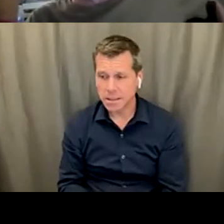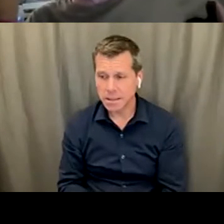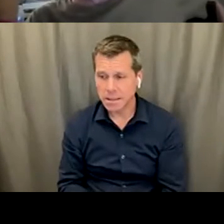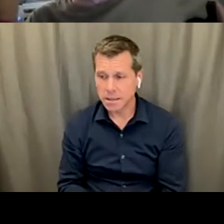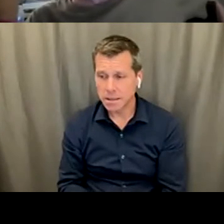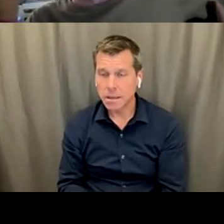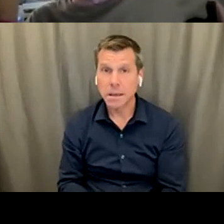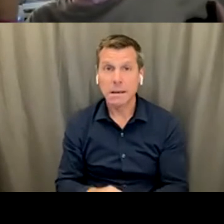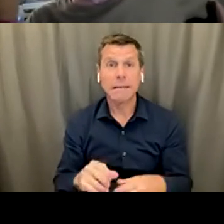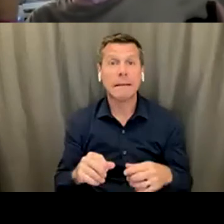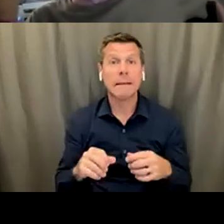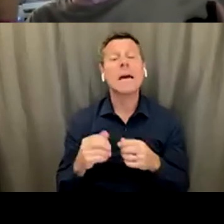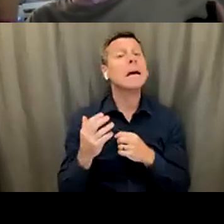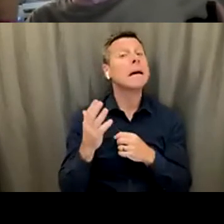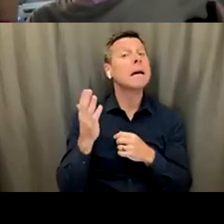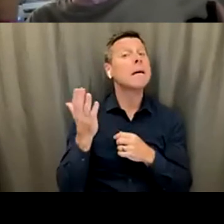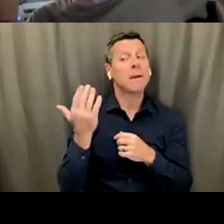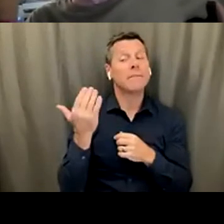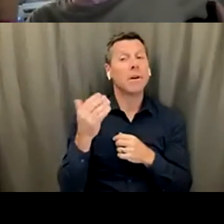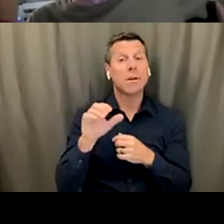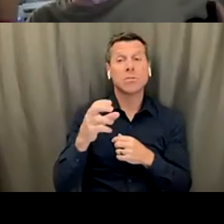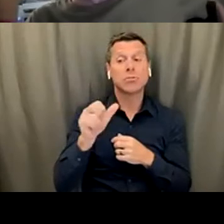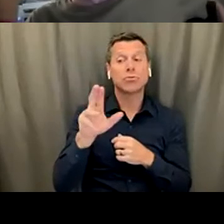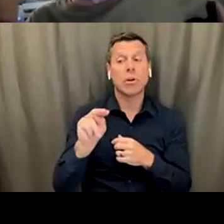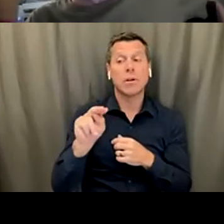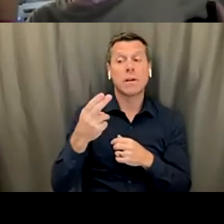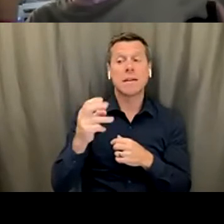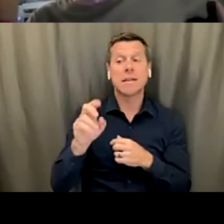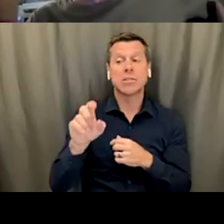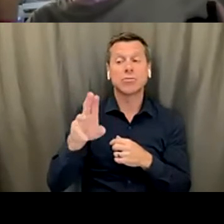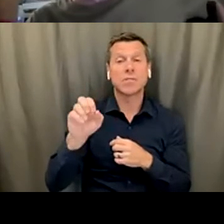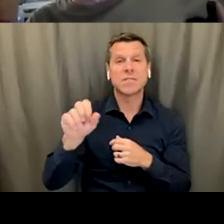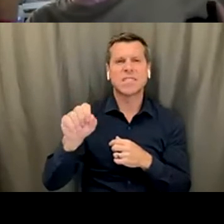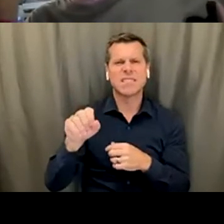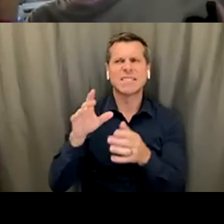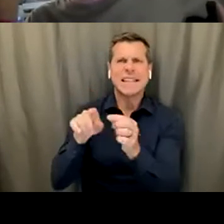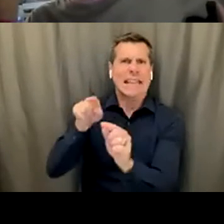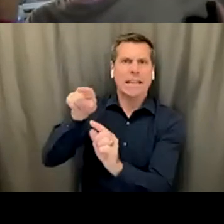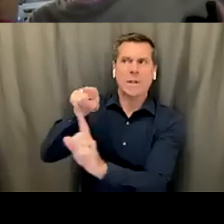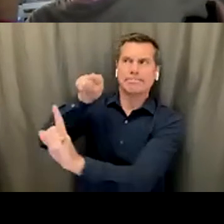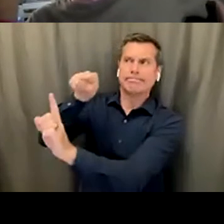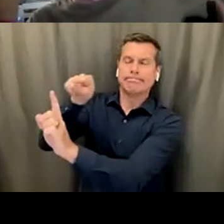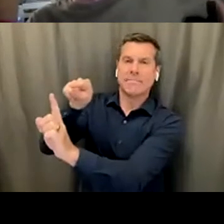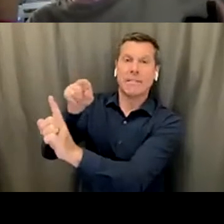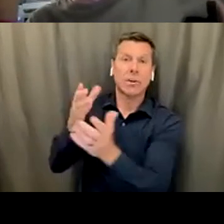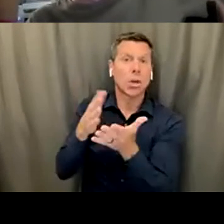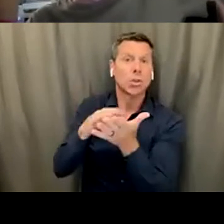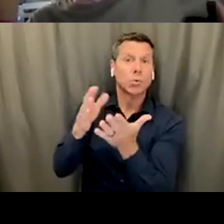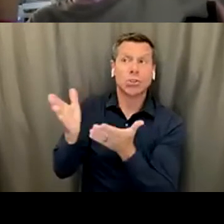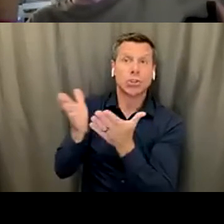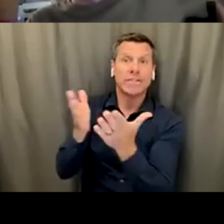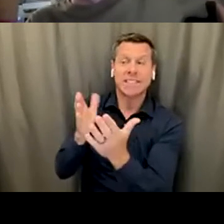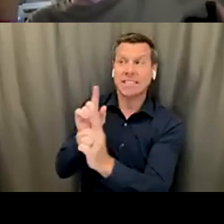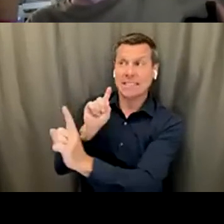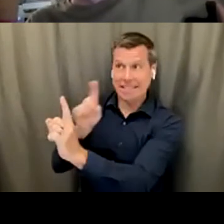Yes, earlier it was mentioned that Sean Henderson was a point person for student services. Would you happen to know who the